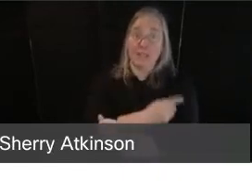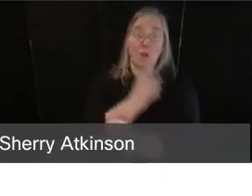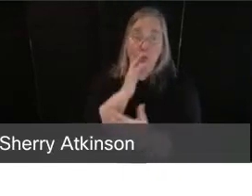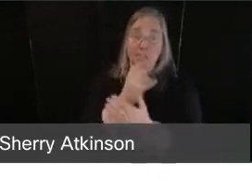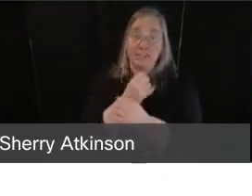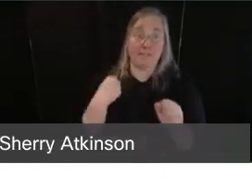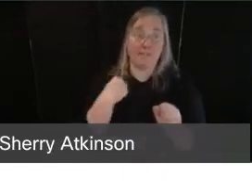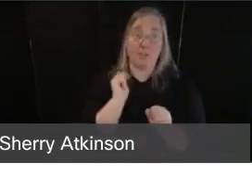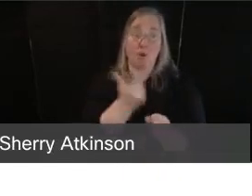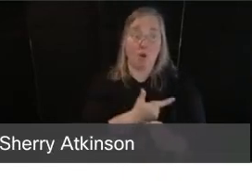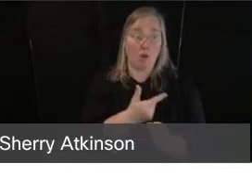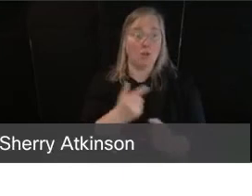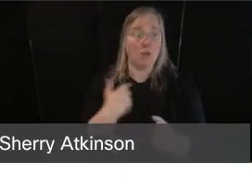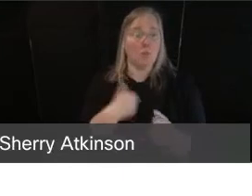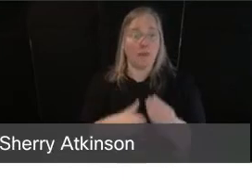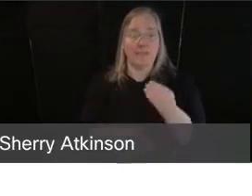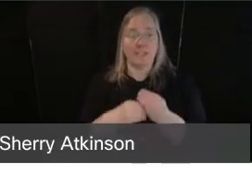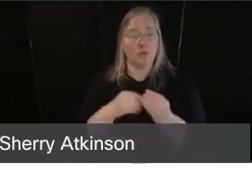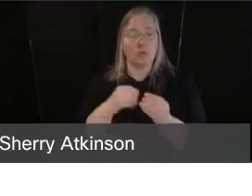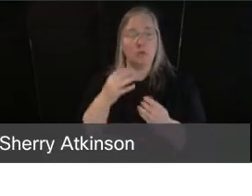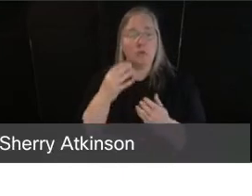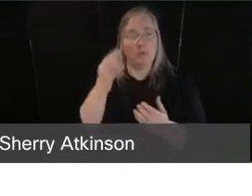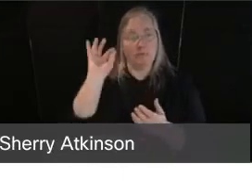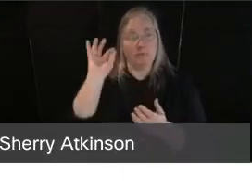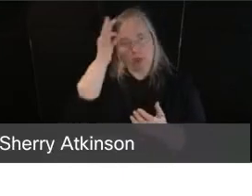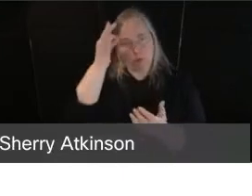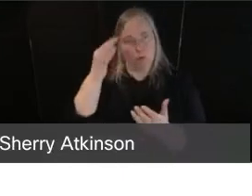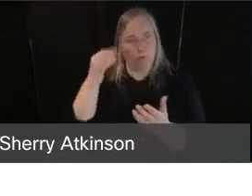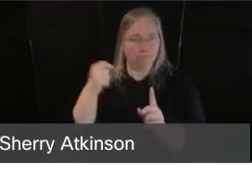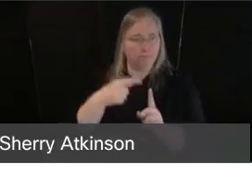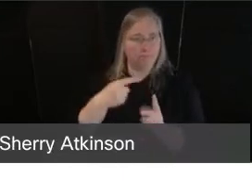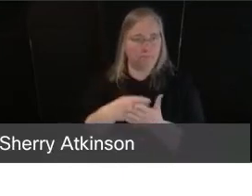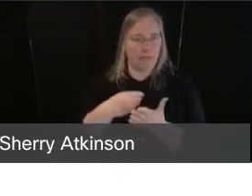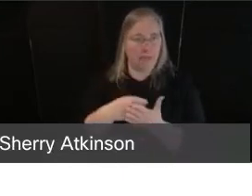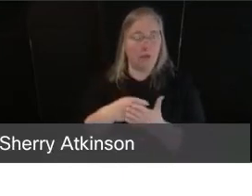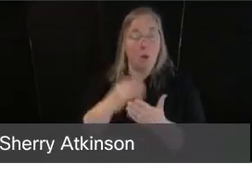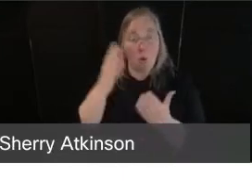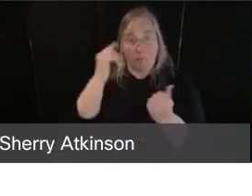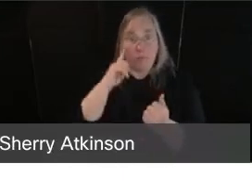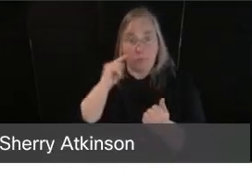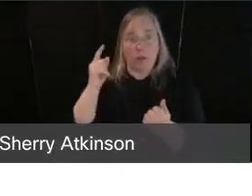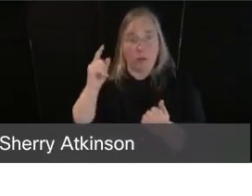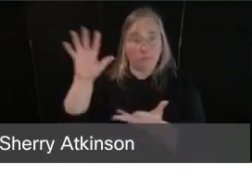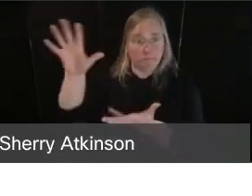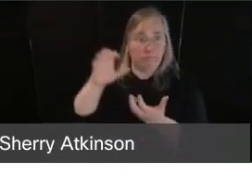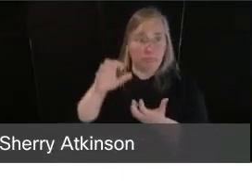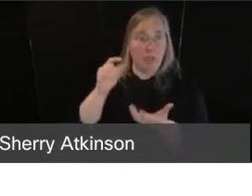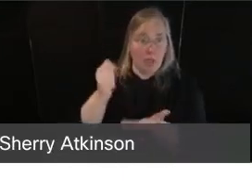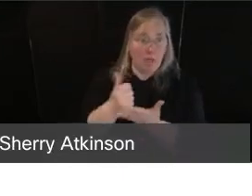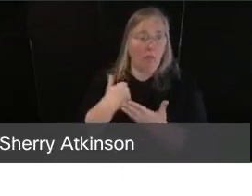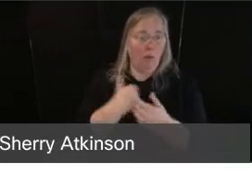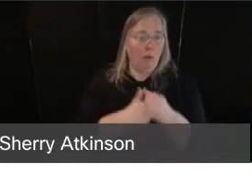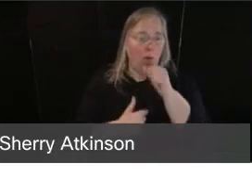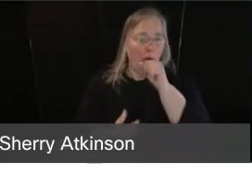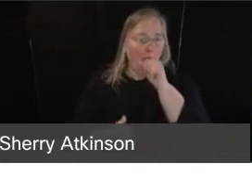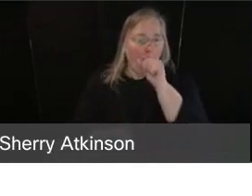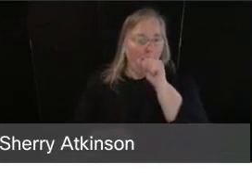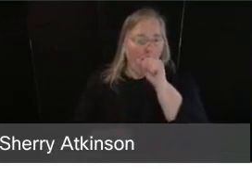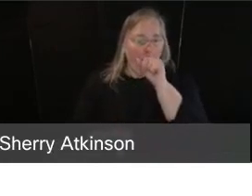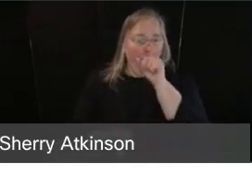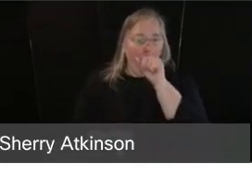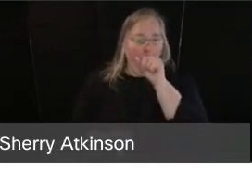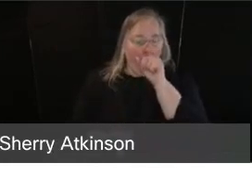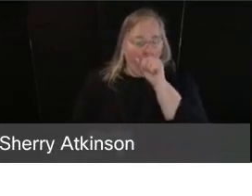additional fiscal stimulus, which will hopefully be coming down the pipeline and will help us. One of the things that we didn't talk about is the